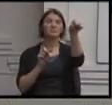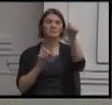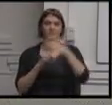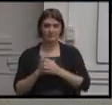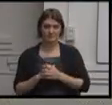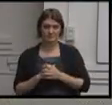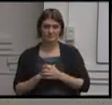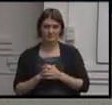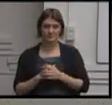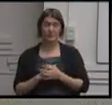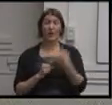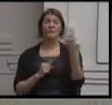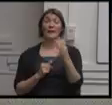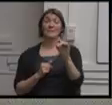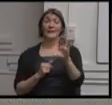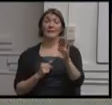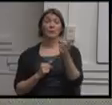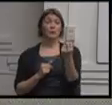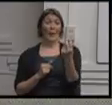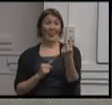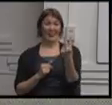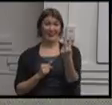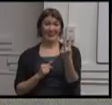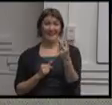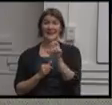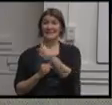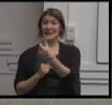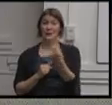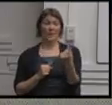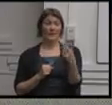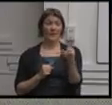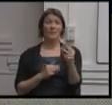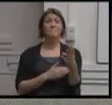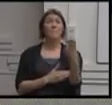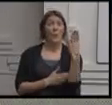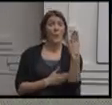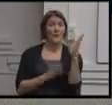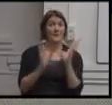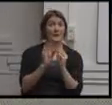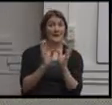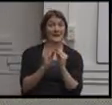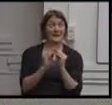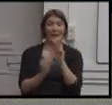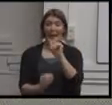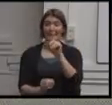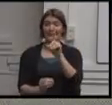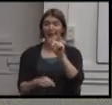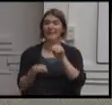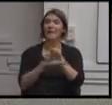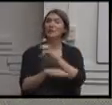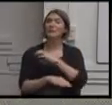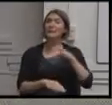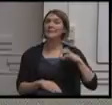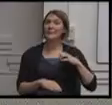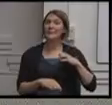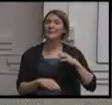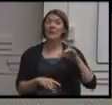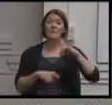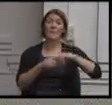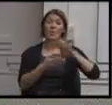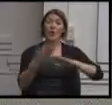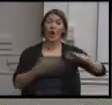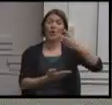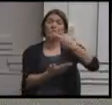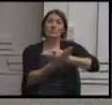Meeting Room. Friday, December 12, 10 to 11:30 a.m., ADA Advisory Committee in the Marlboro